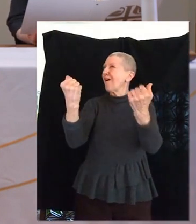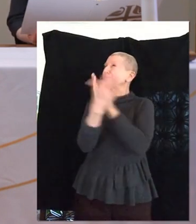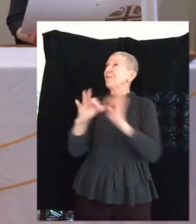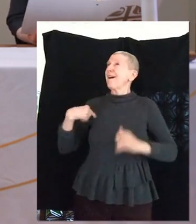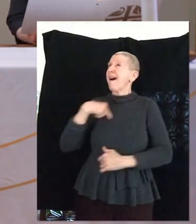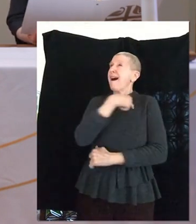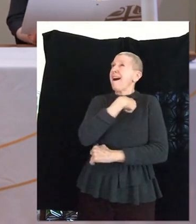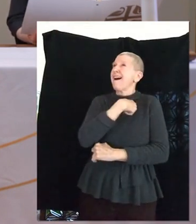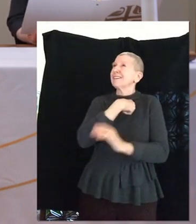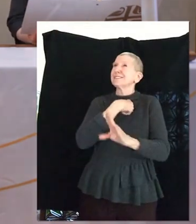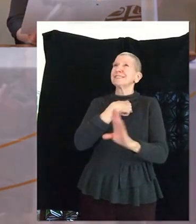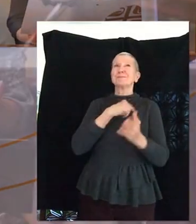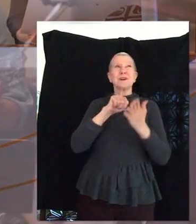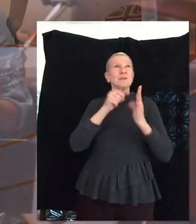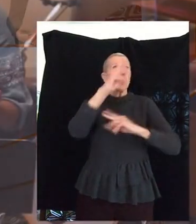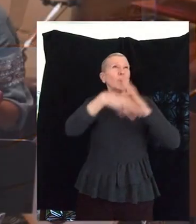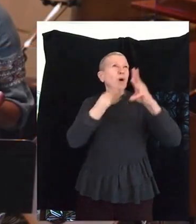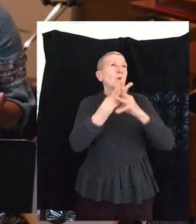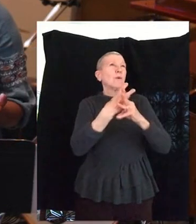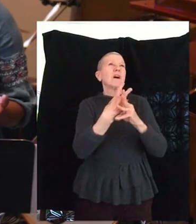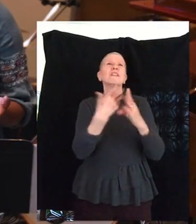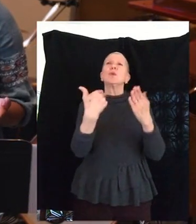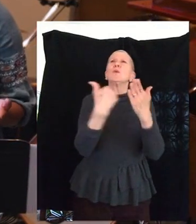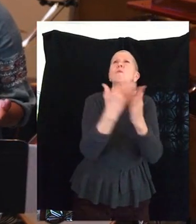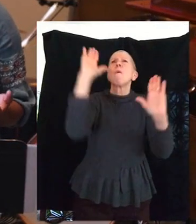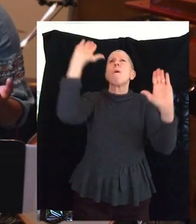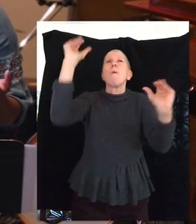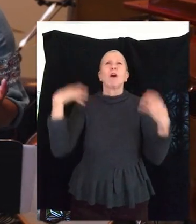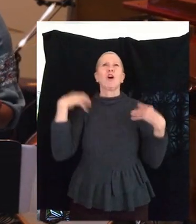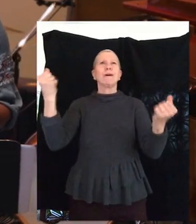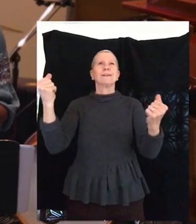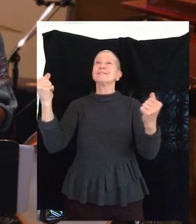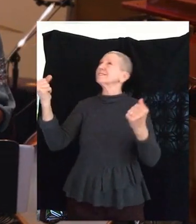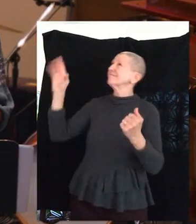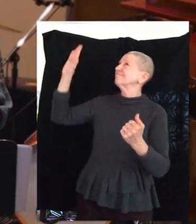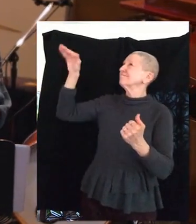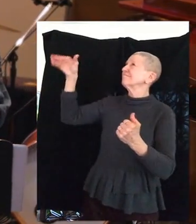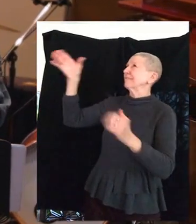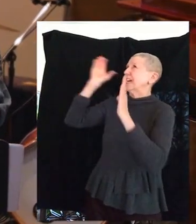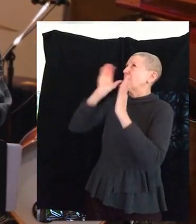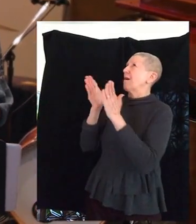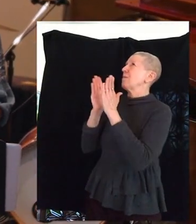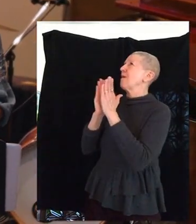with renewed hope and courage. God of mercy, hear our prayer.